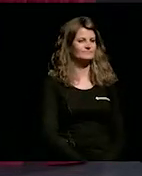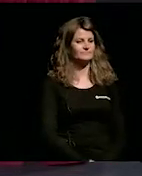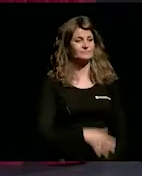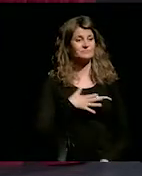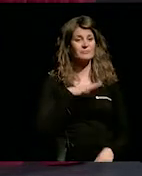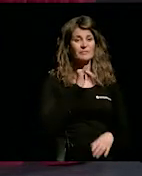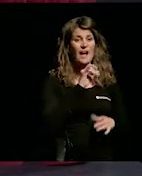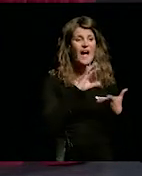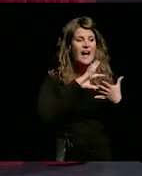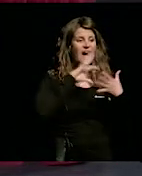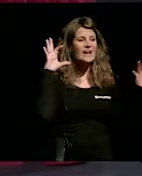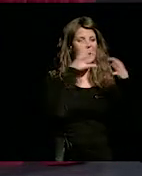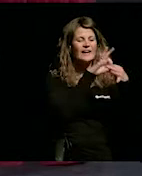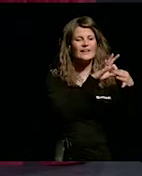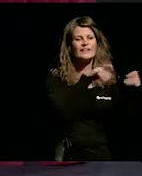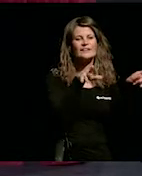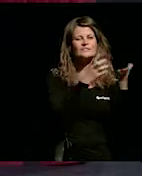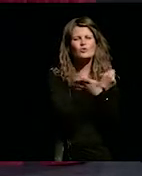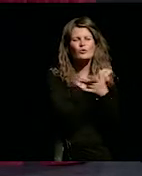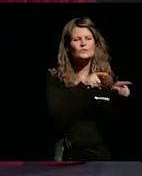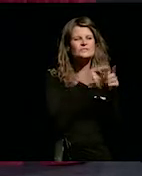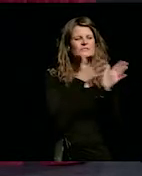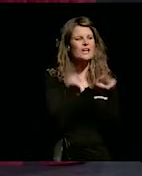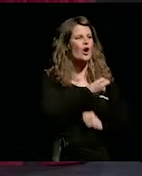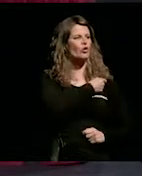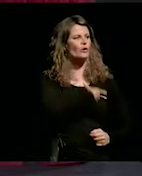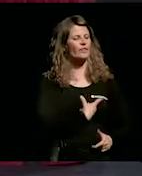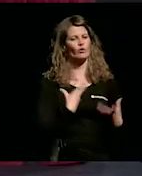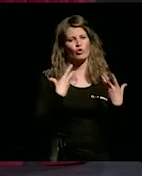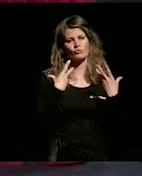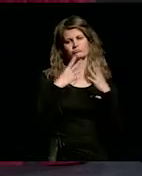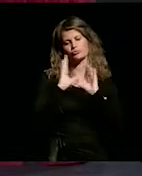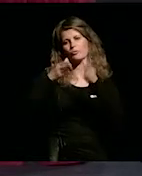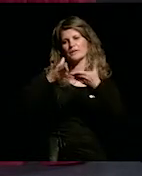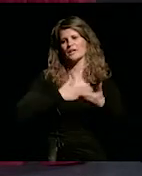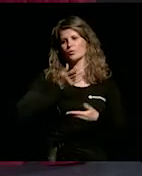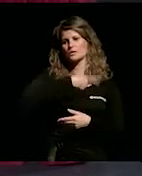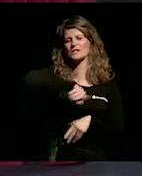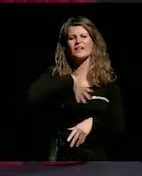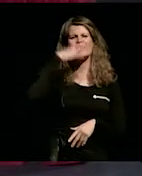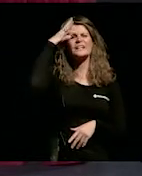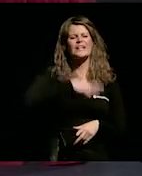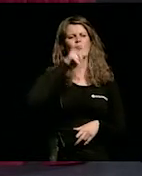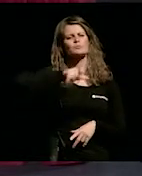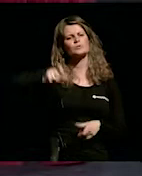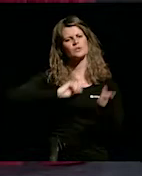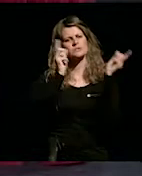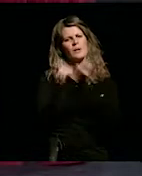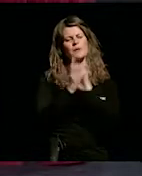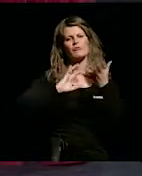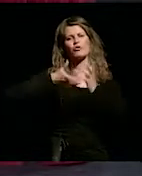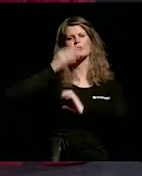Hay unas alianzas de todo improbables que constituyen el corazón de nuestra compañía. Creemos que las personas cambian su forma de